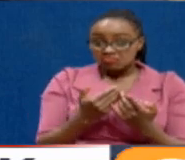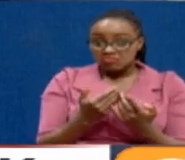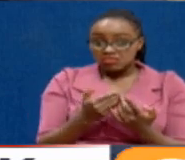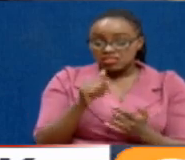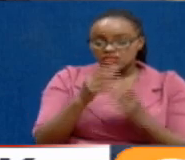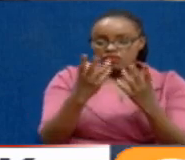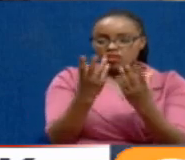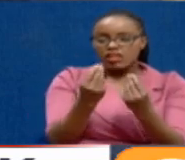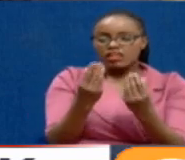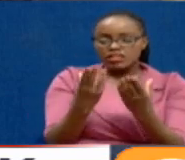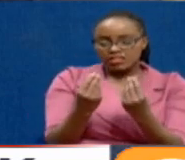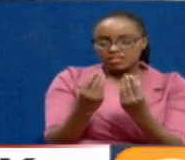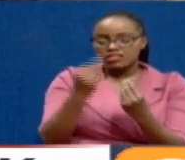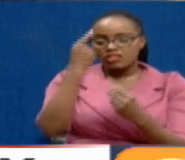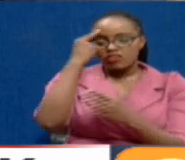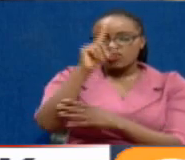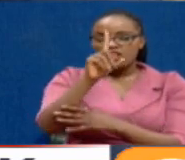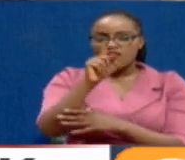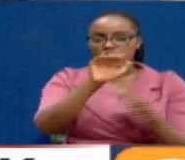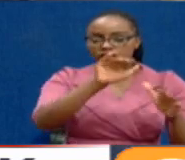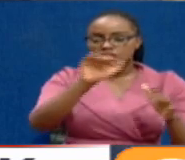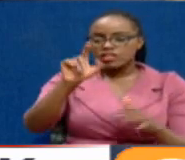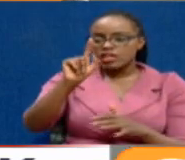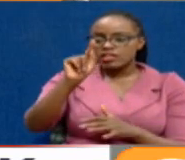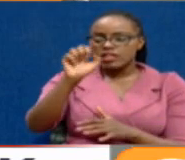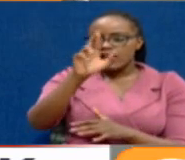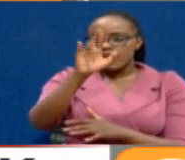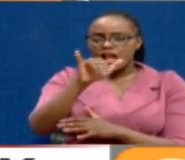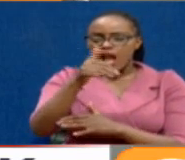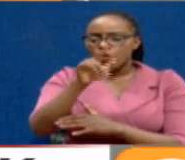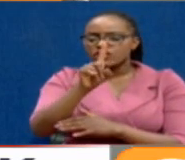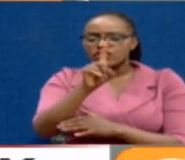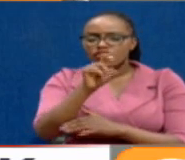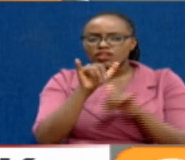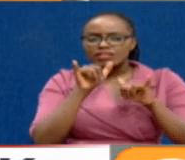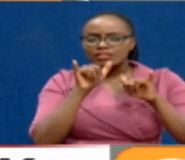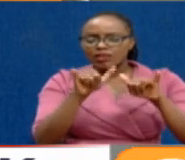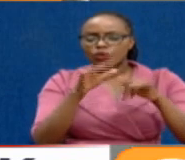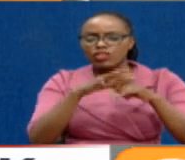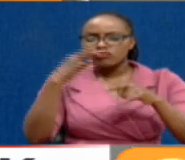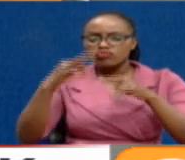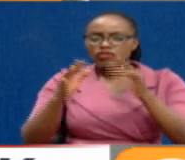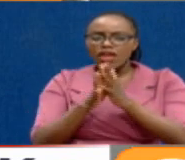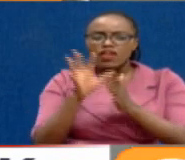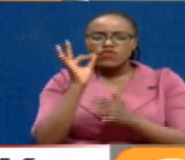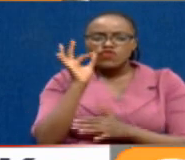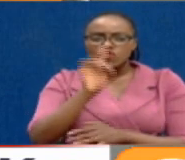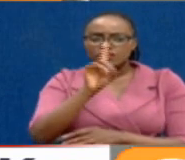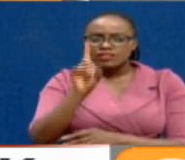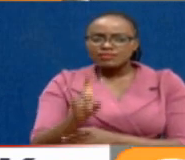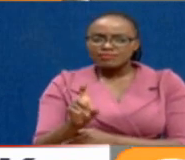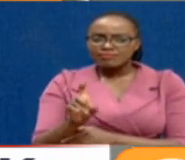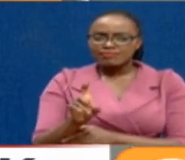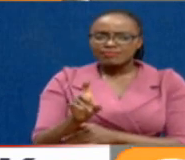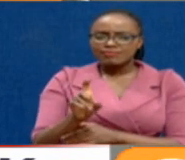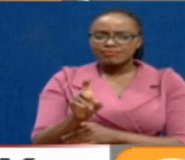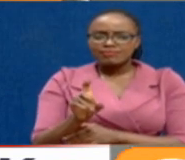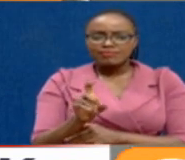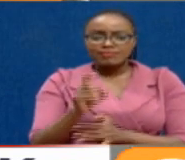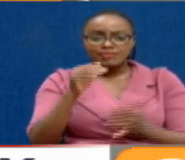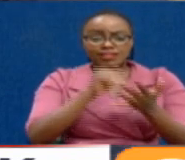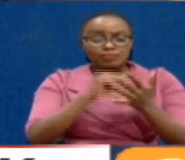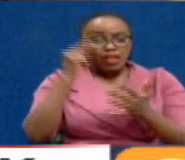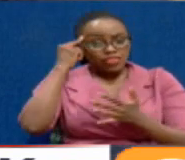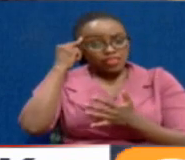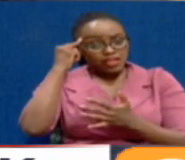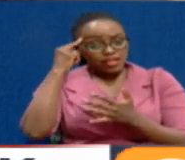for the virus to enter. Okay. Terry says, how long can this virus stay on vegetables and fruits? Again, I don't